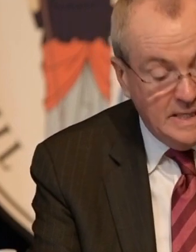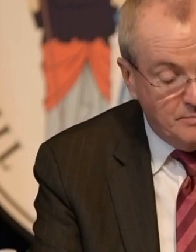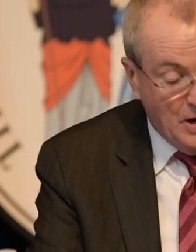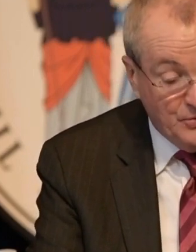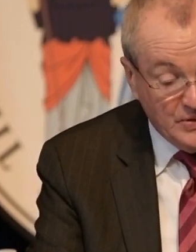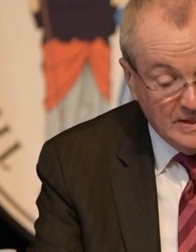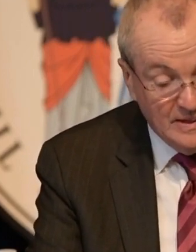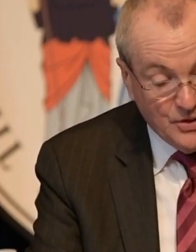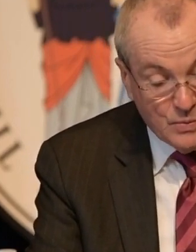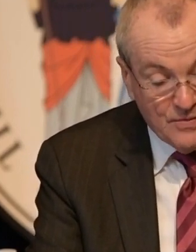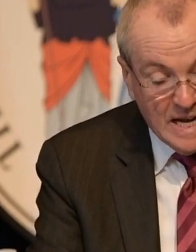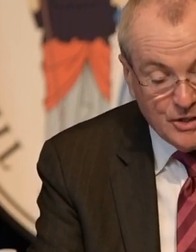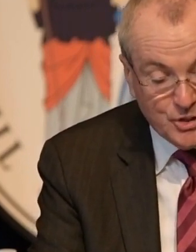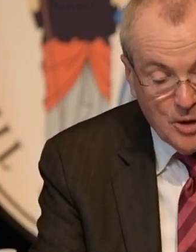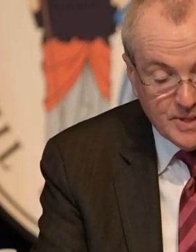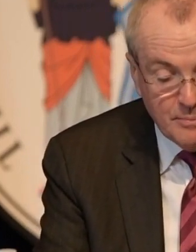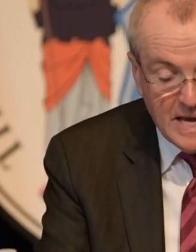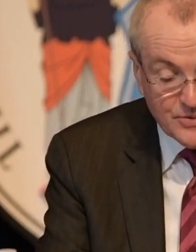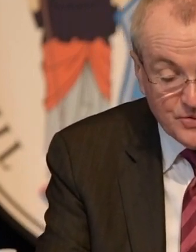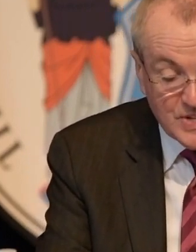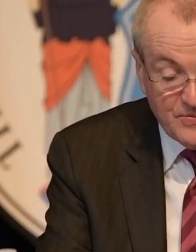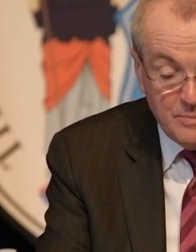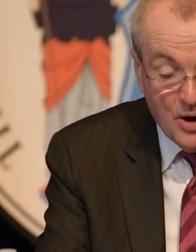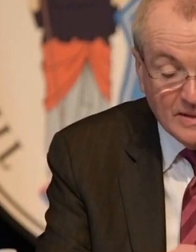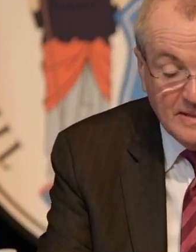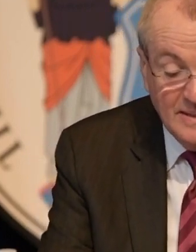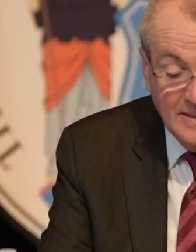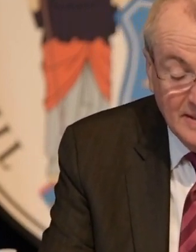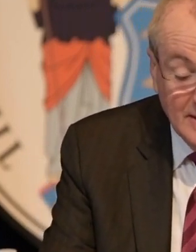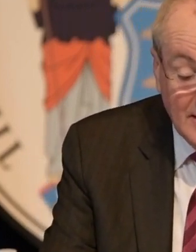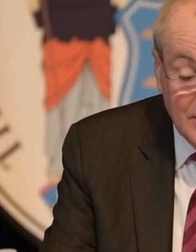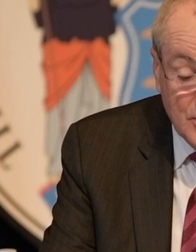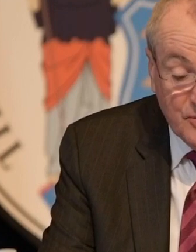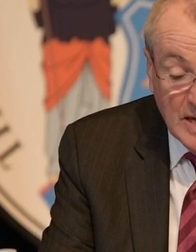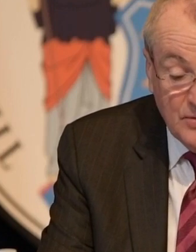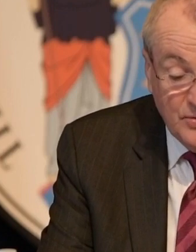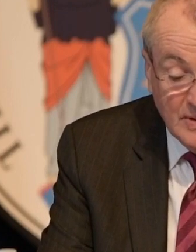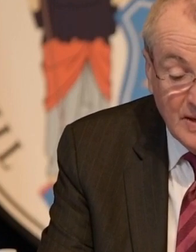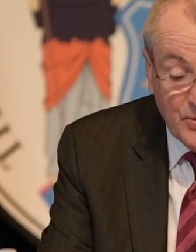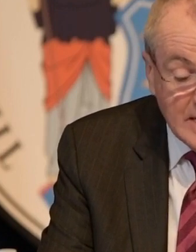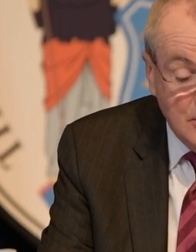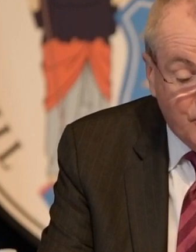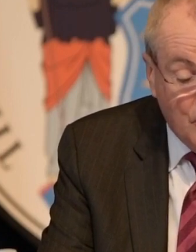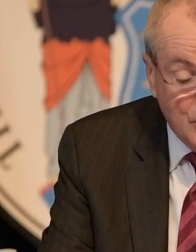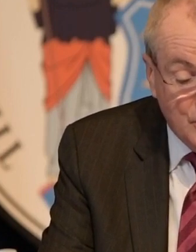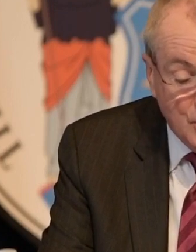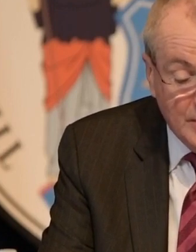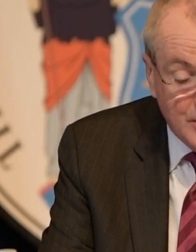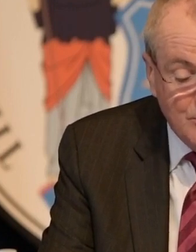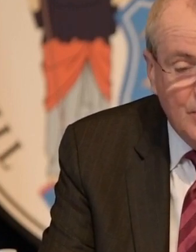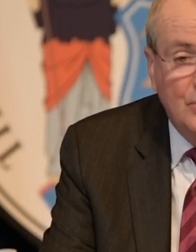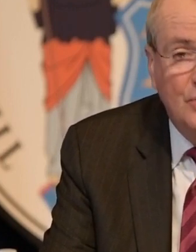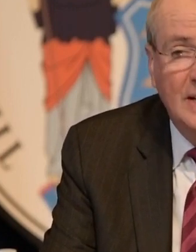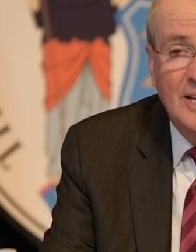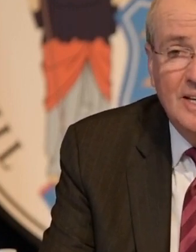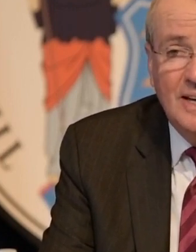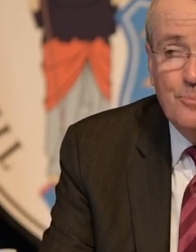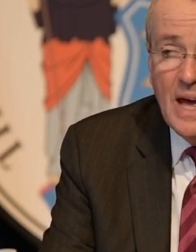whom needed both. To the Reverend Al Sharpton and Pastor Steffi Bartley, dear friends, thank you for all you're doing in the